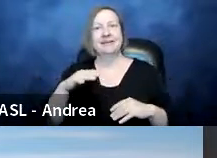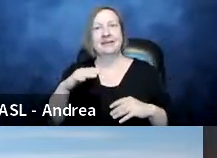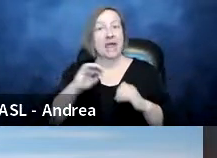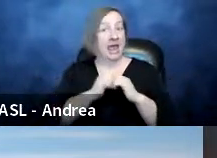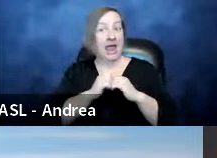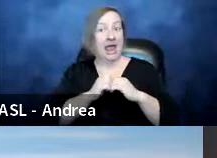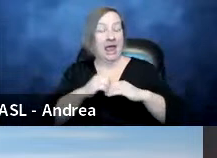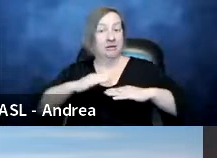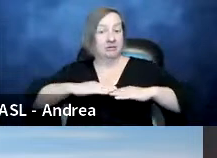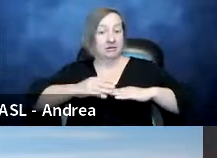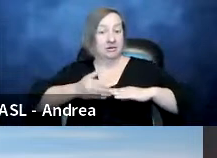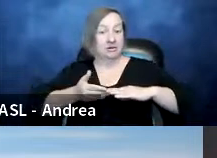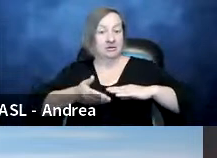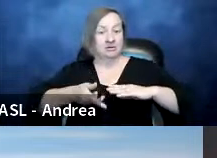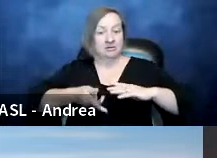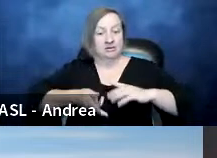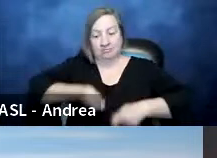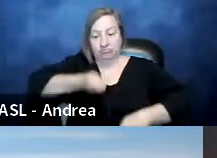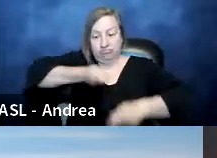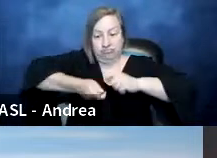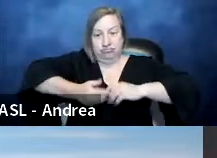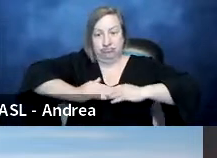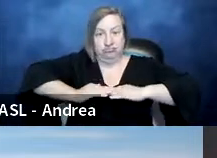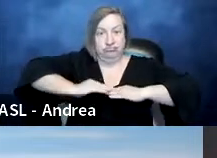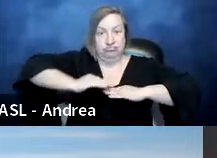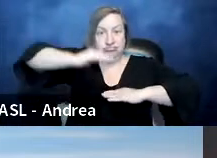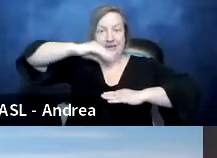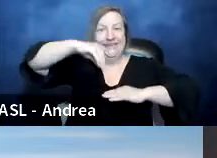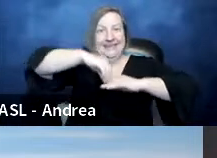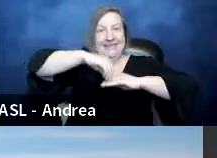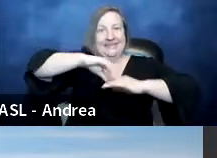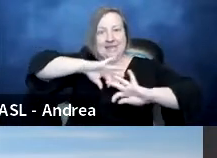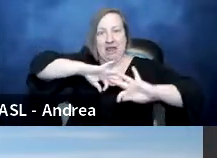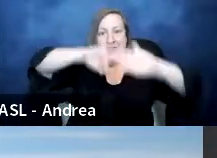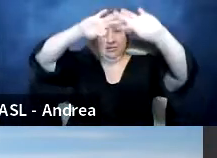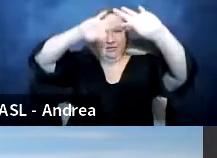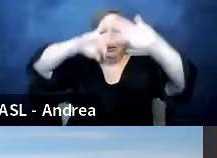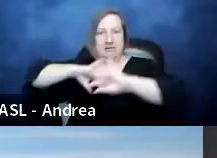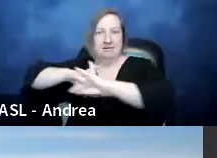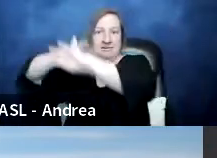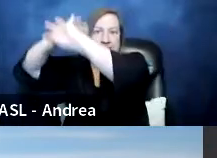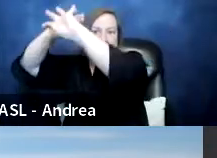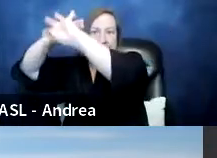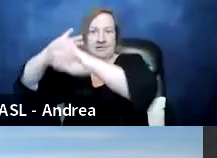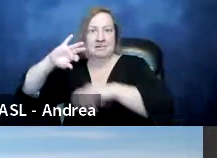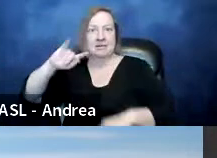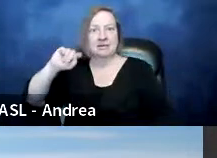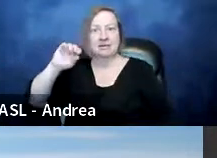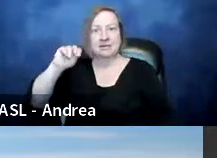are captured within those towered options as shown.